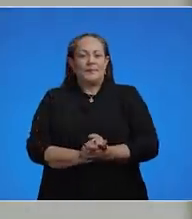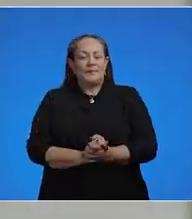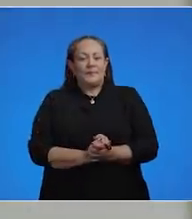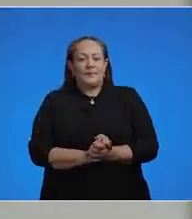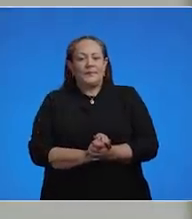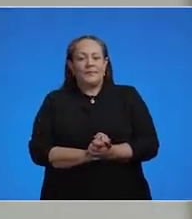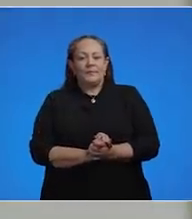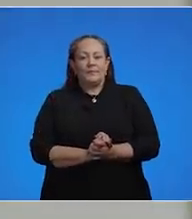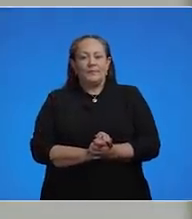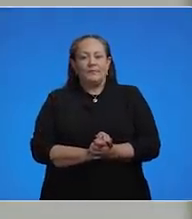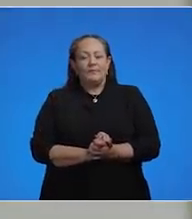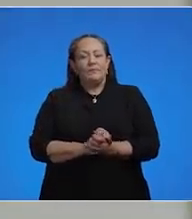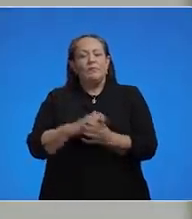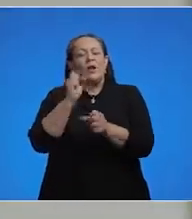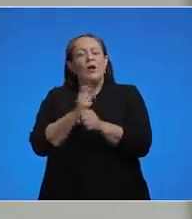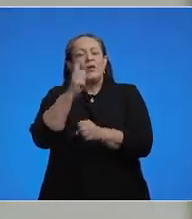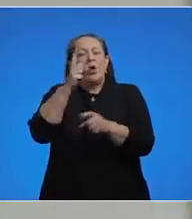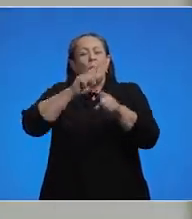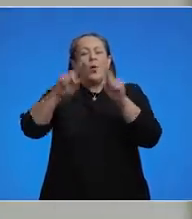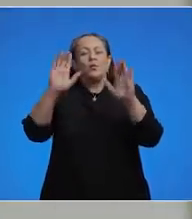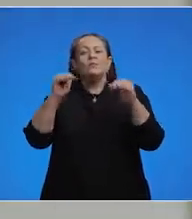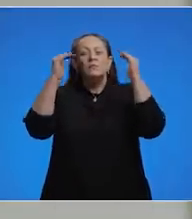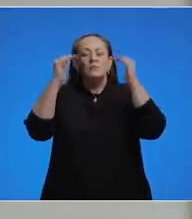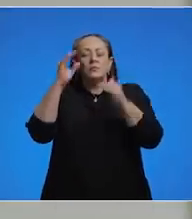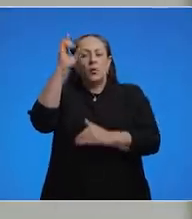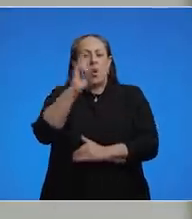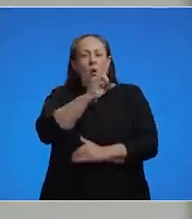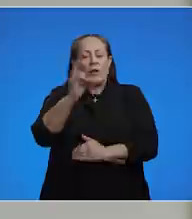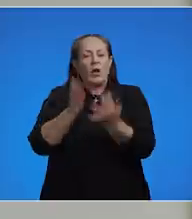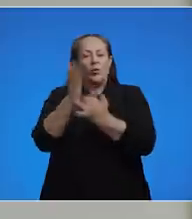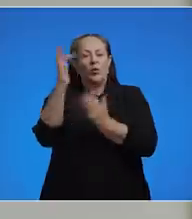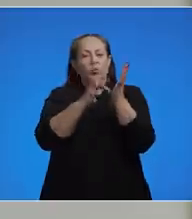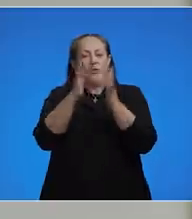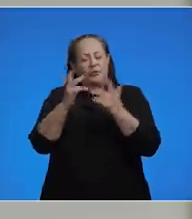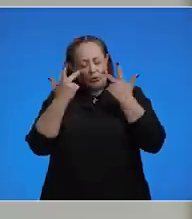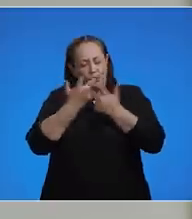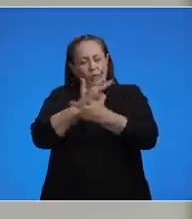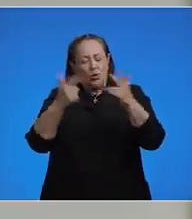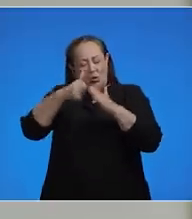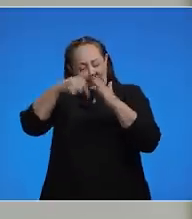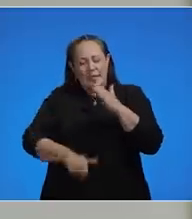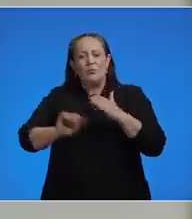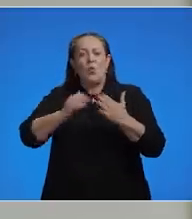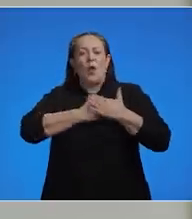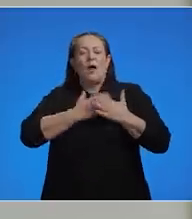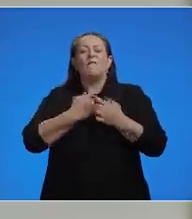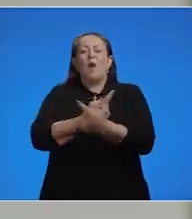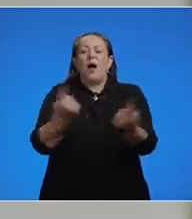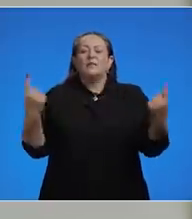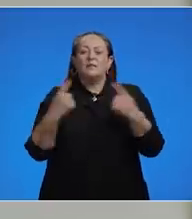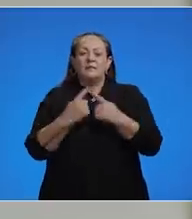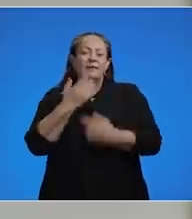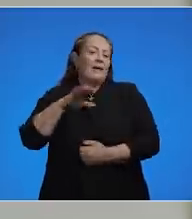our prayer. God most holy, in Jesus you have revealed the depths of your love for us. Hear